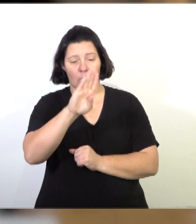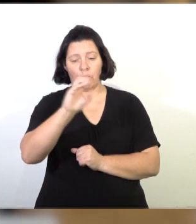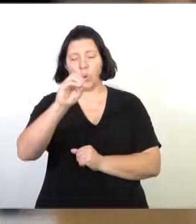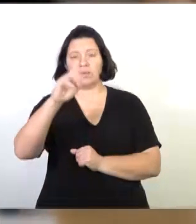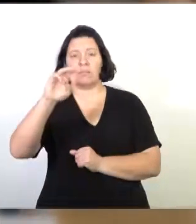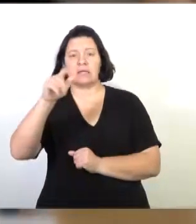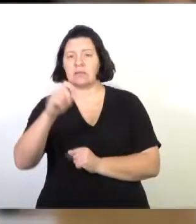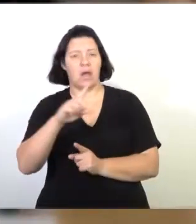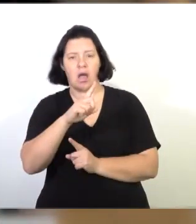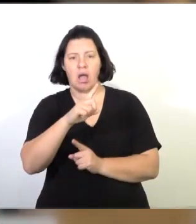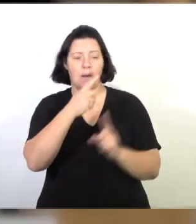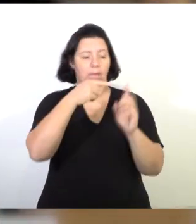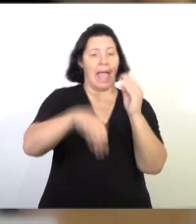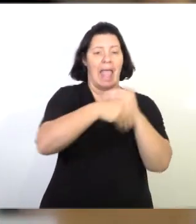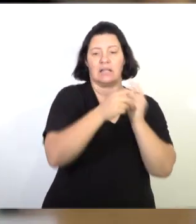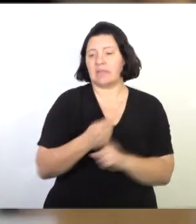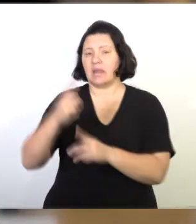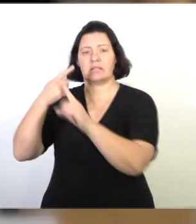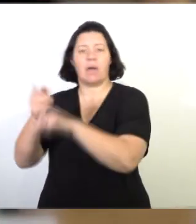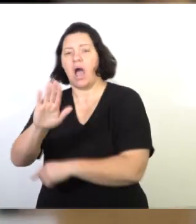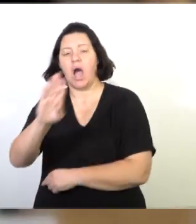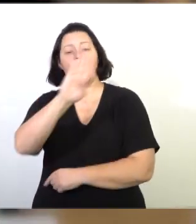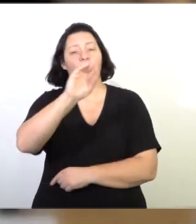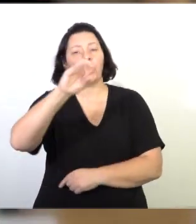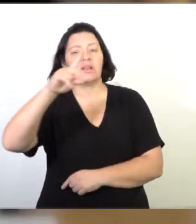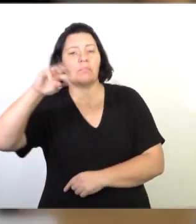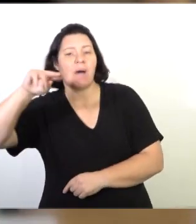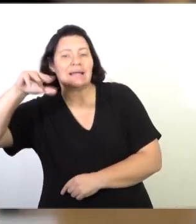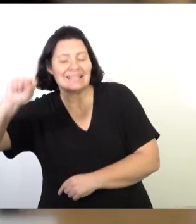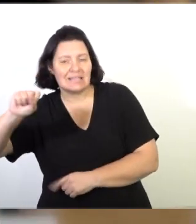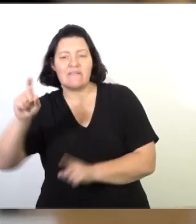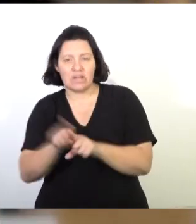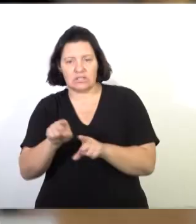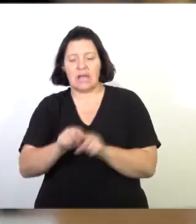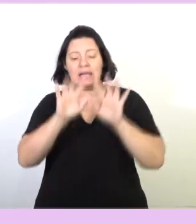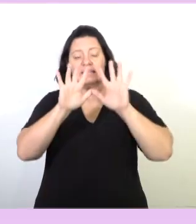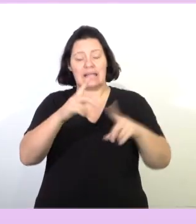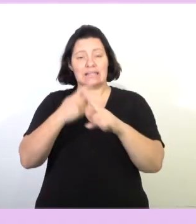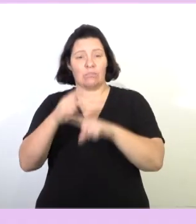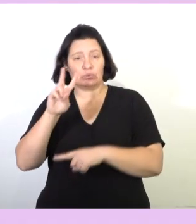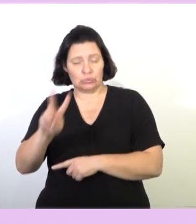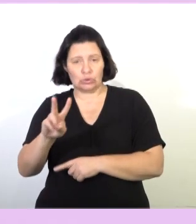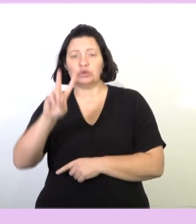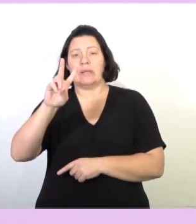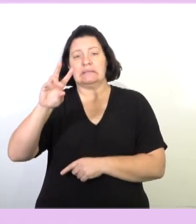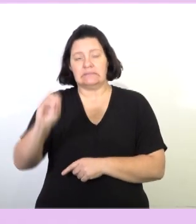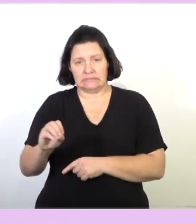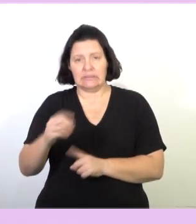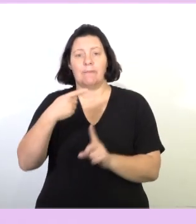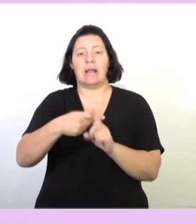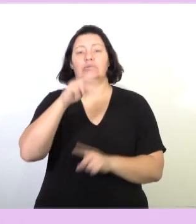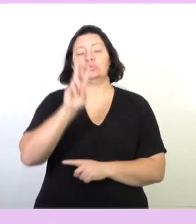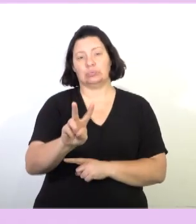rule, okay? We cannot add before we can multiply due to the BODMAS rule. So we're going to say 10 times 2, which is